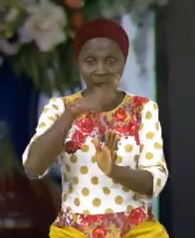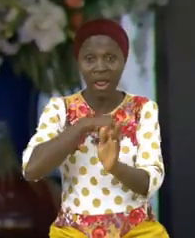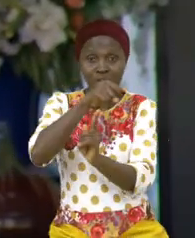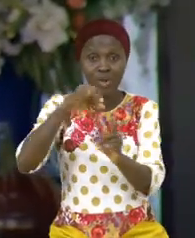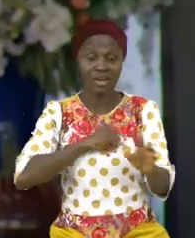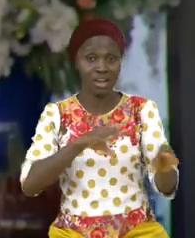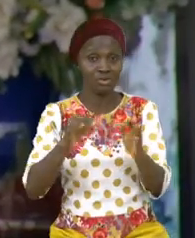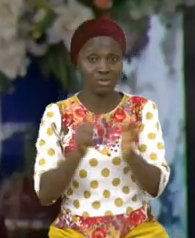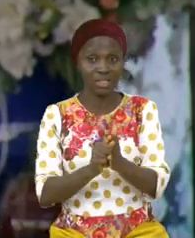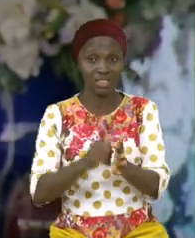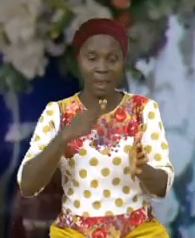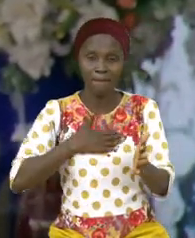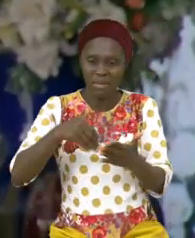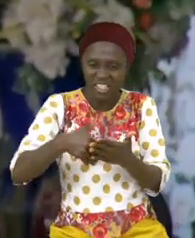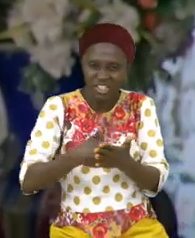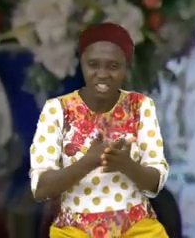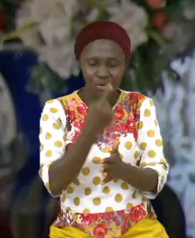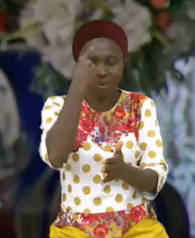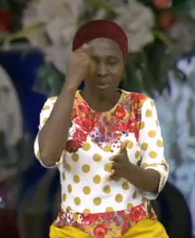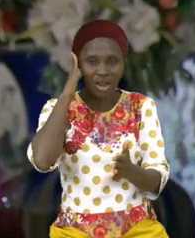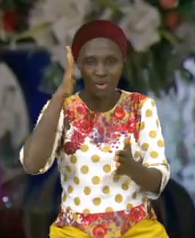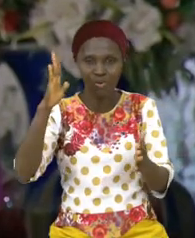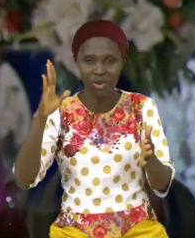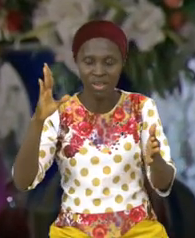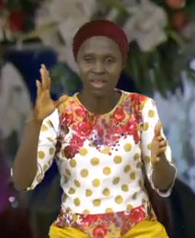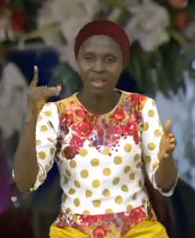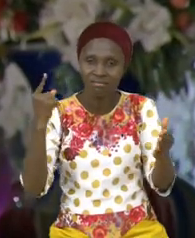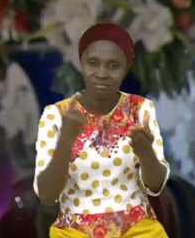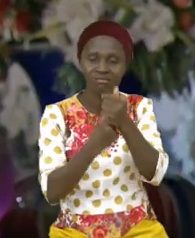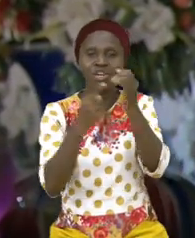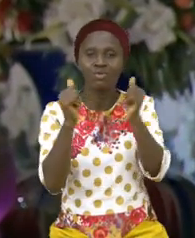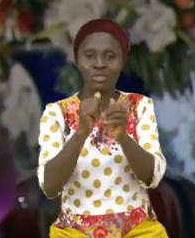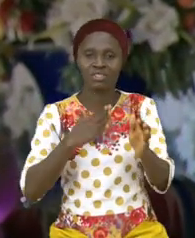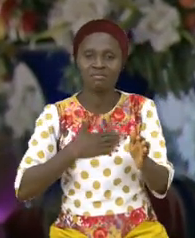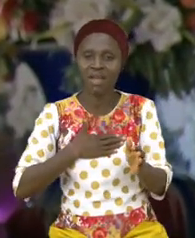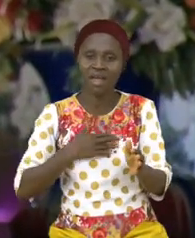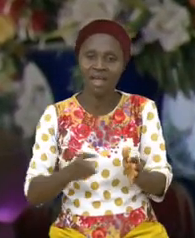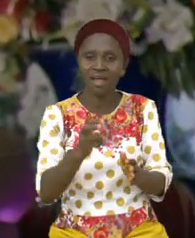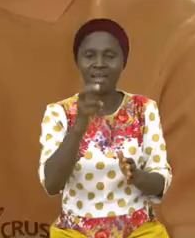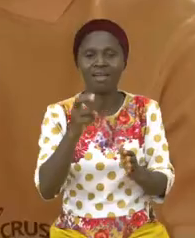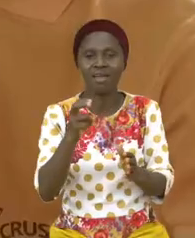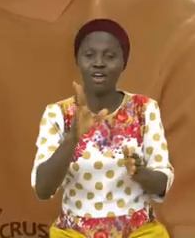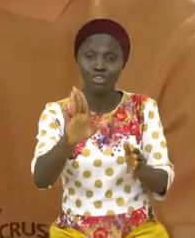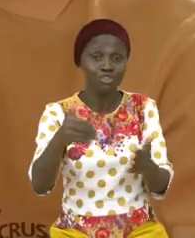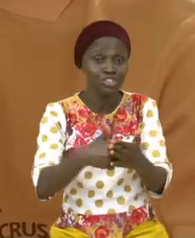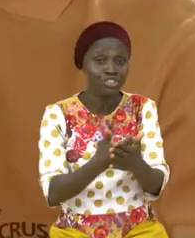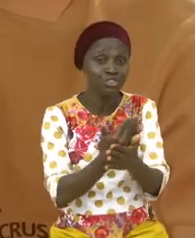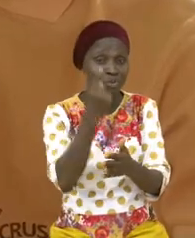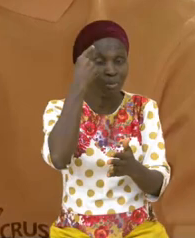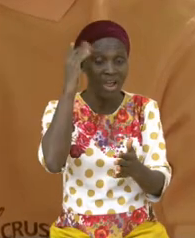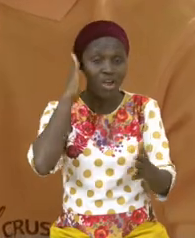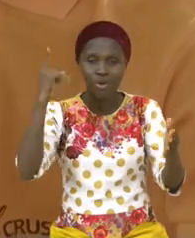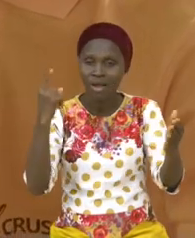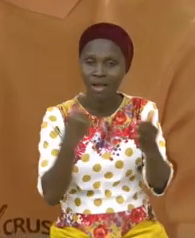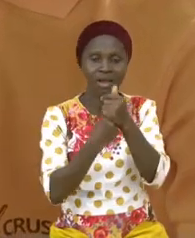that, my new mind will catch up with my speech. Your new mind will catch